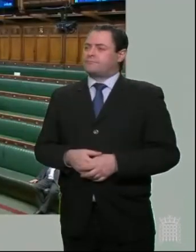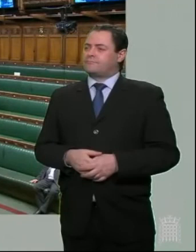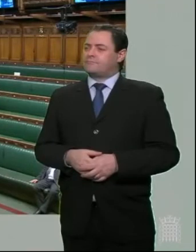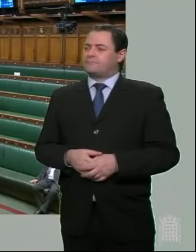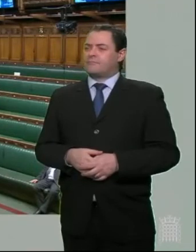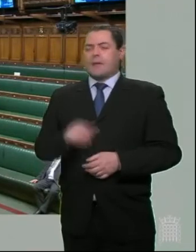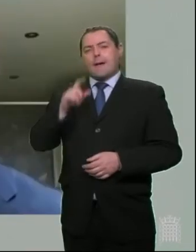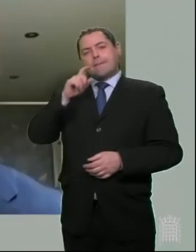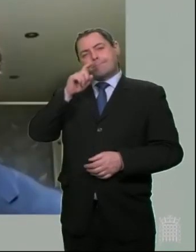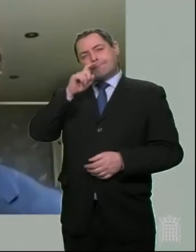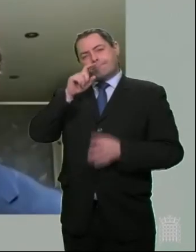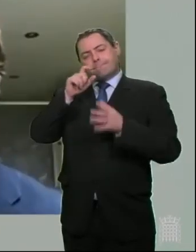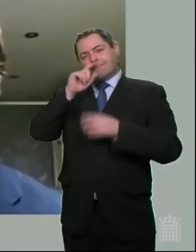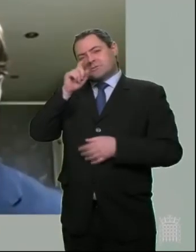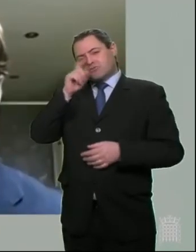Bristow.